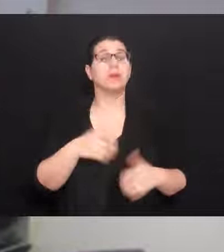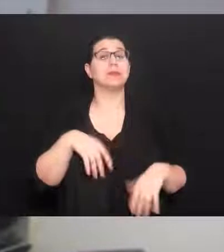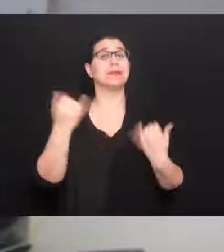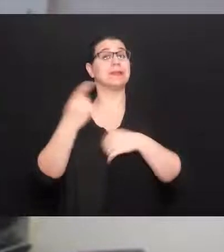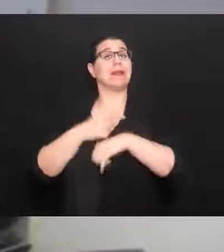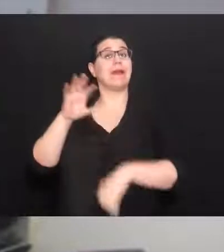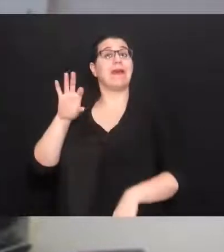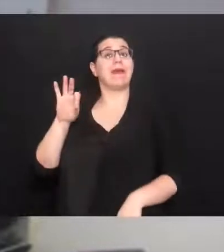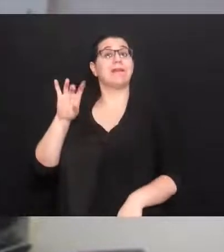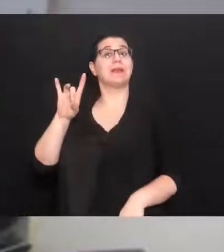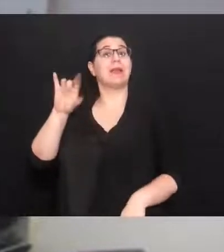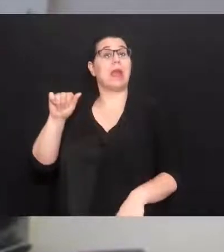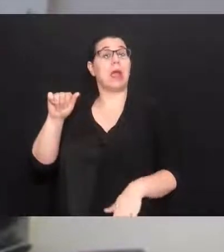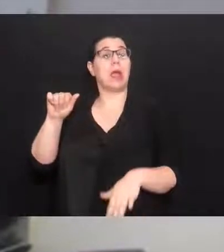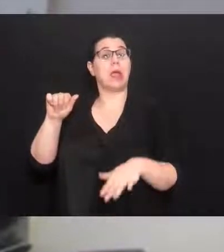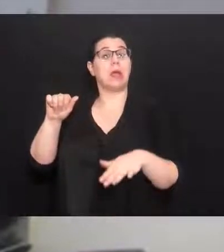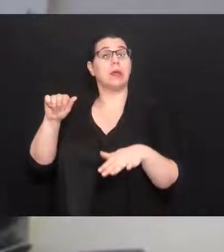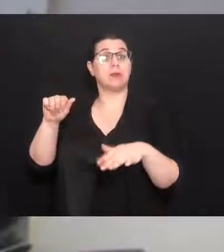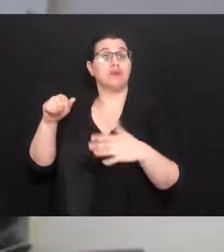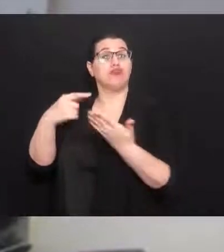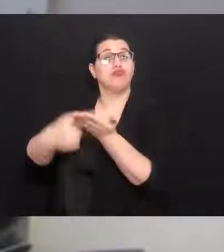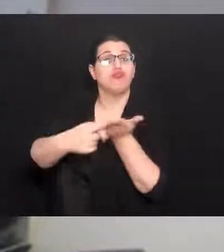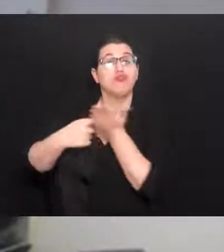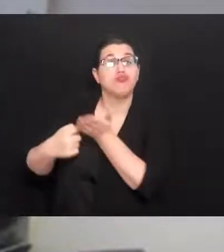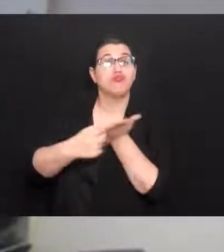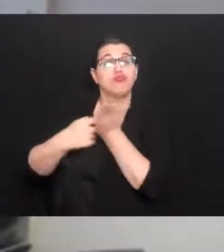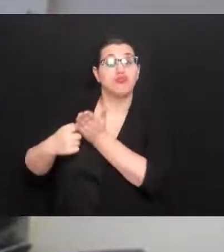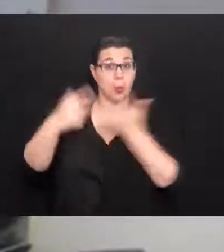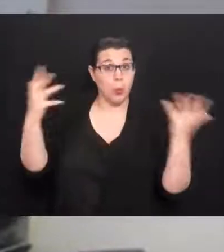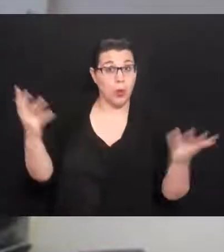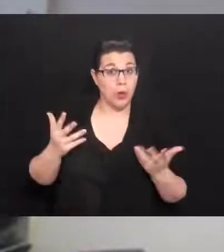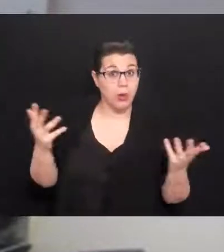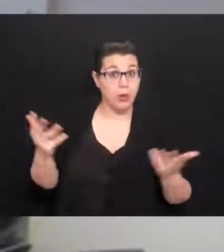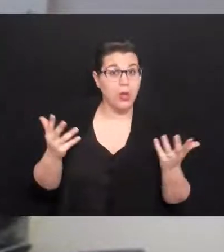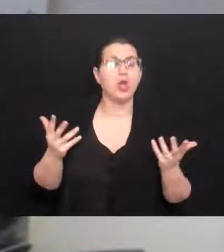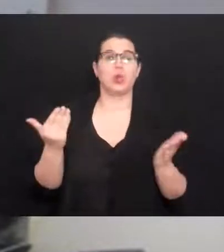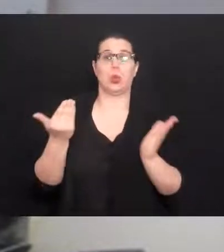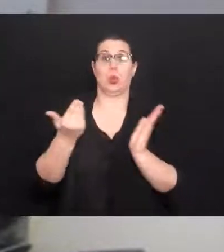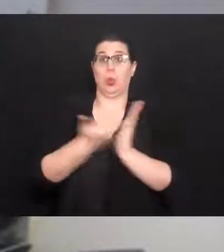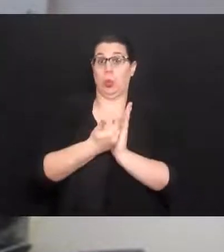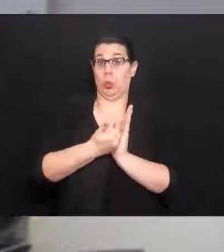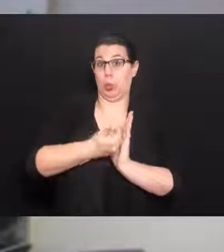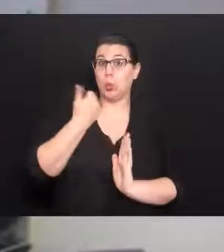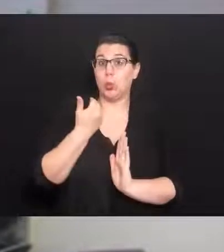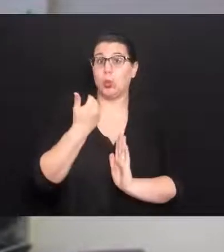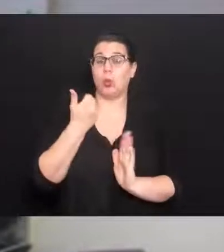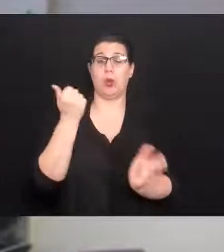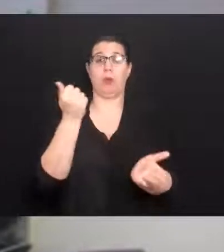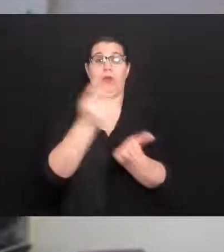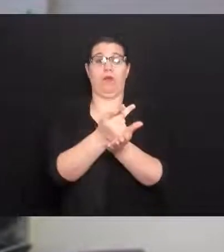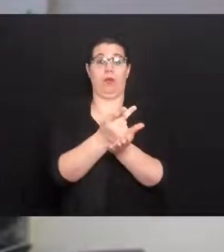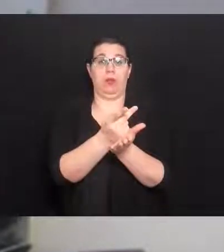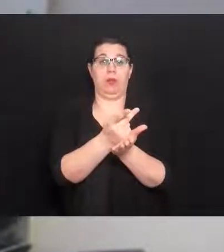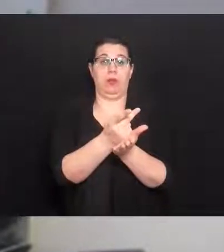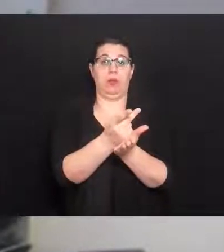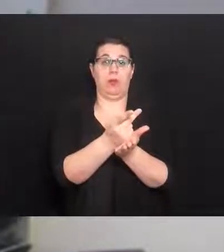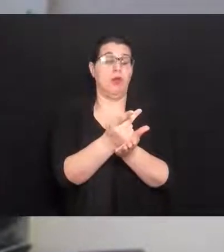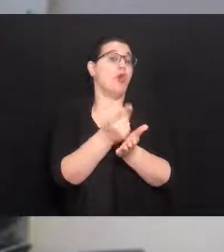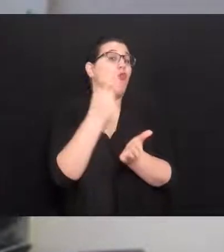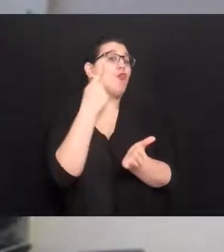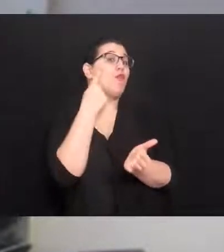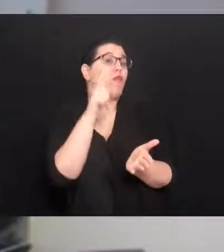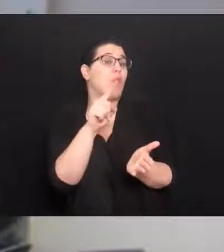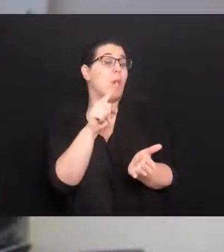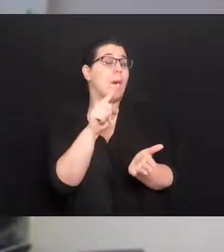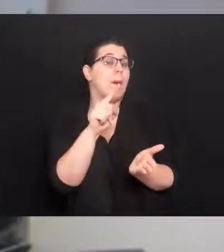now having a debate about granting a new authorization to immunize children